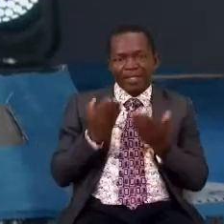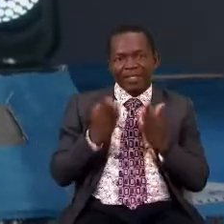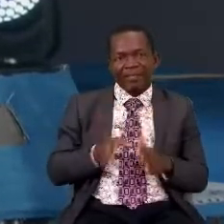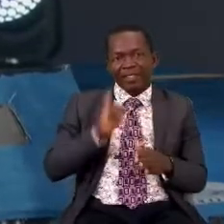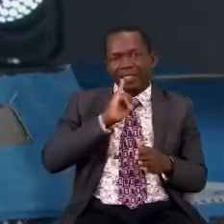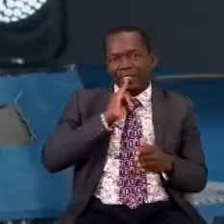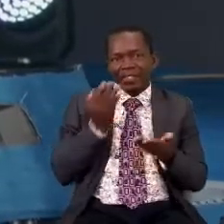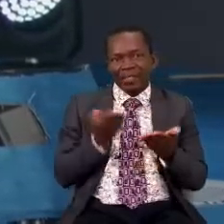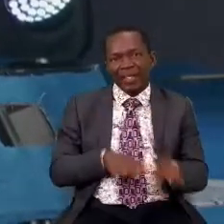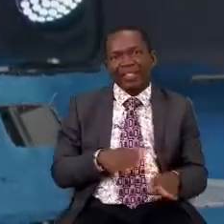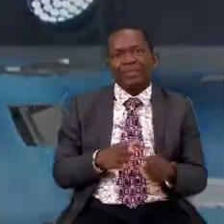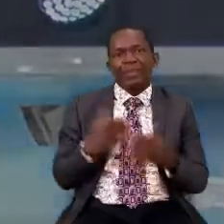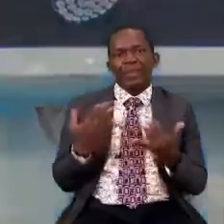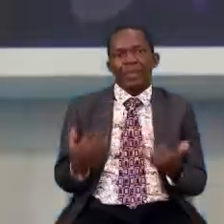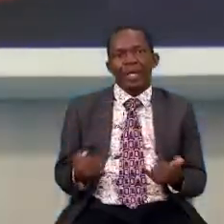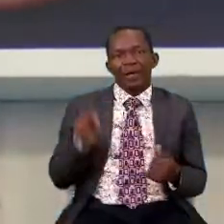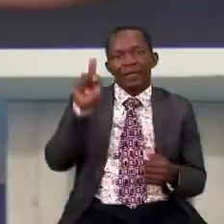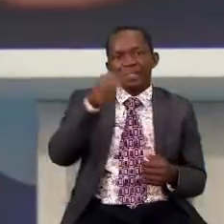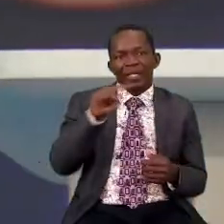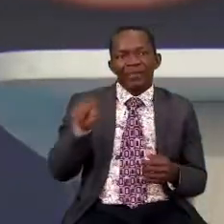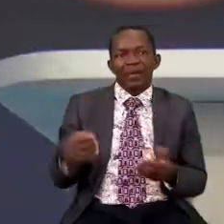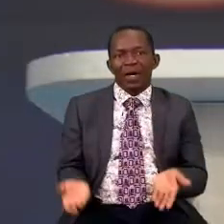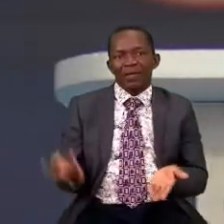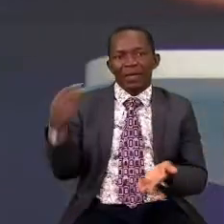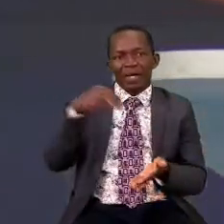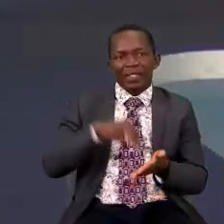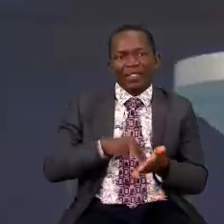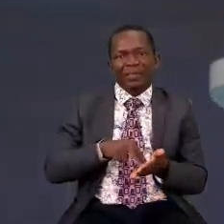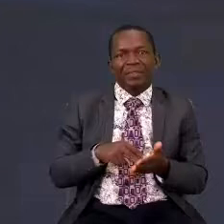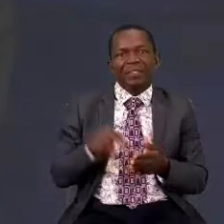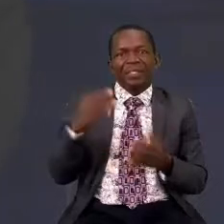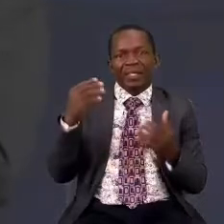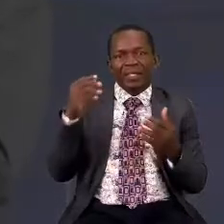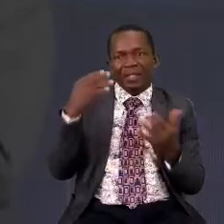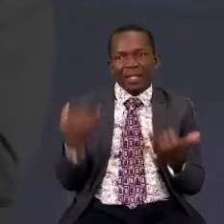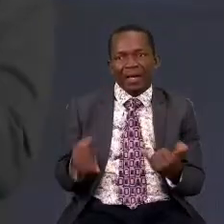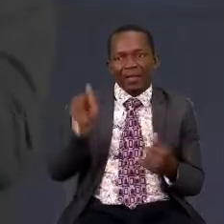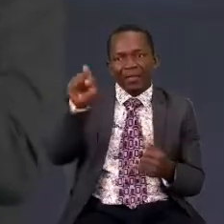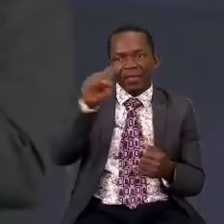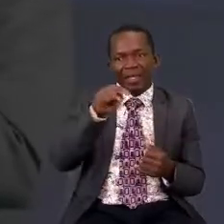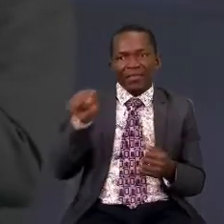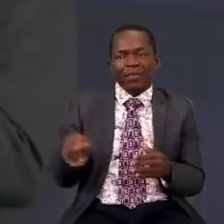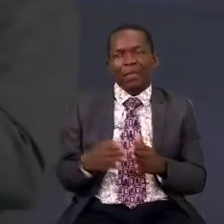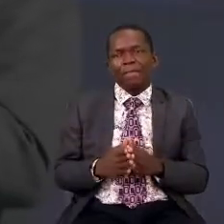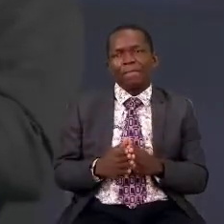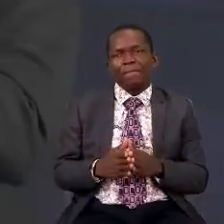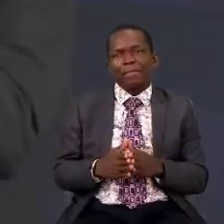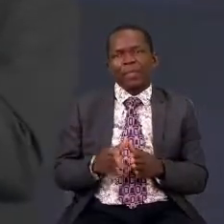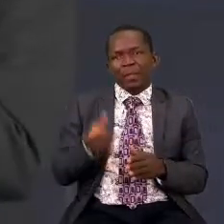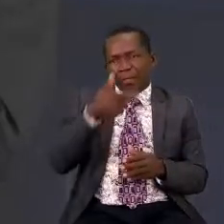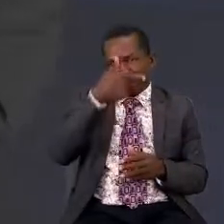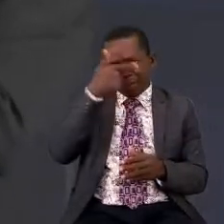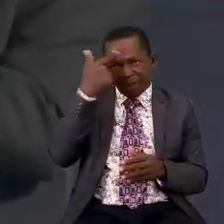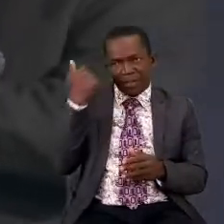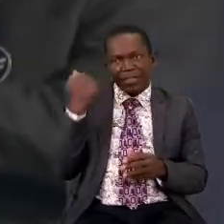because the nation needed a leader, and the leader the first one, the